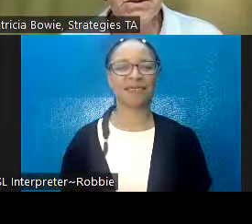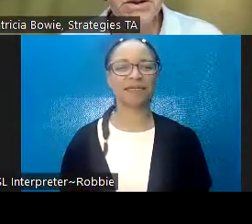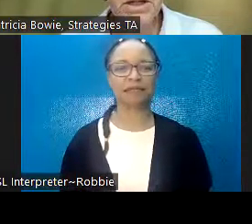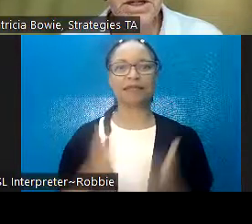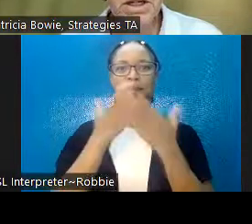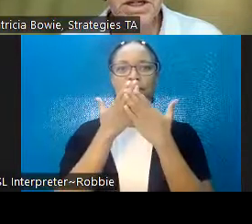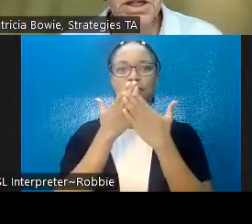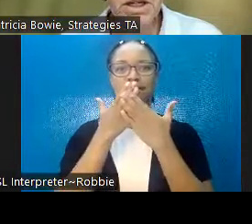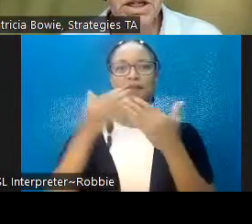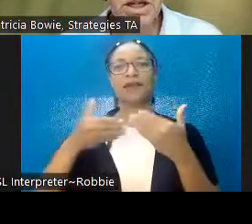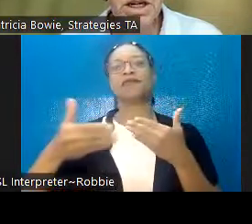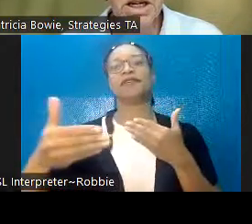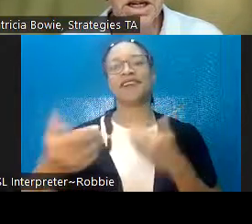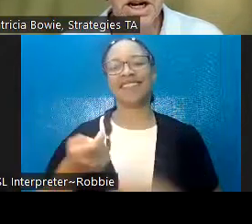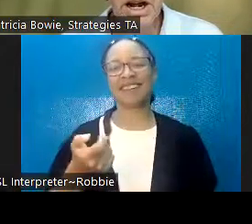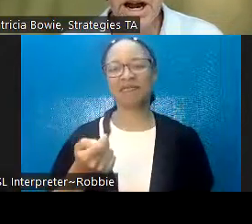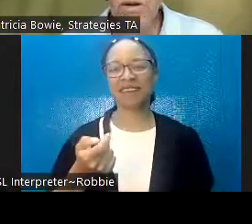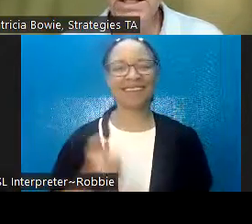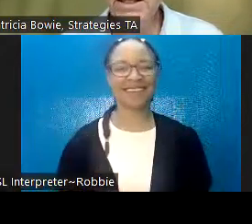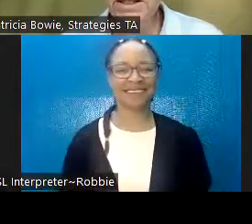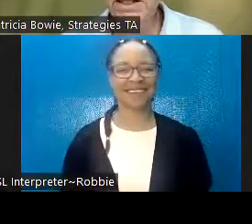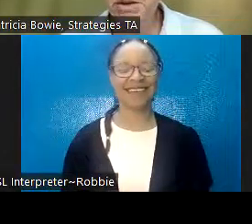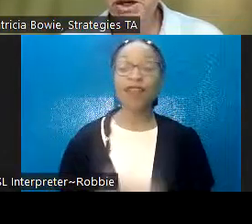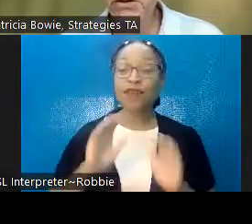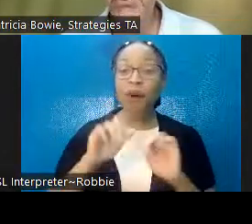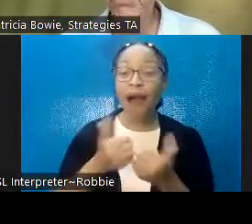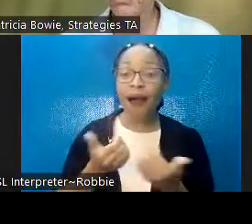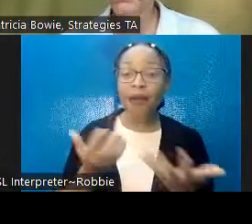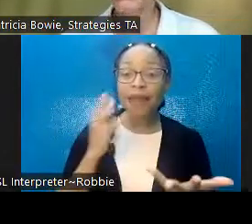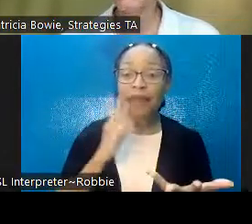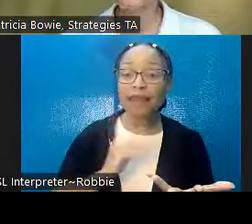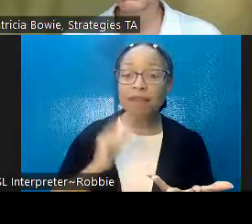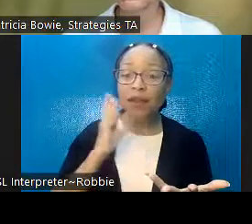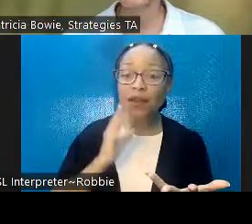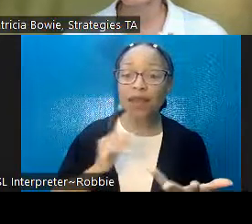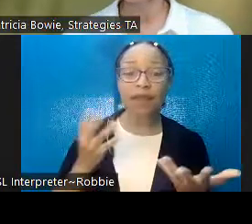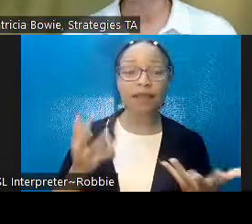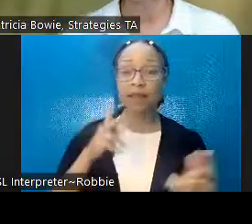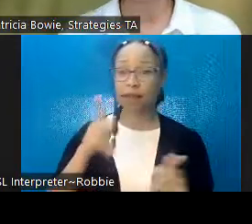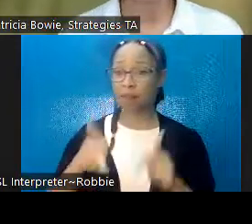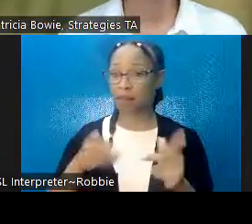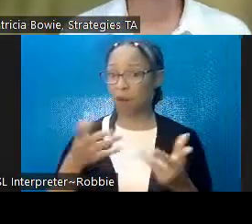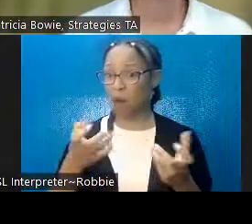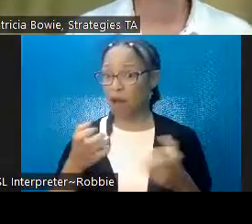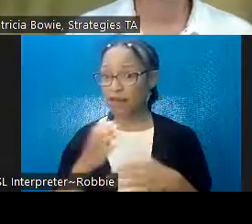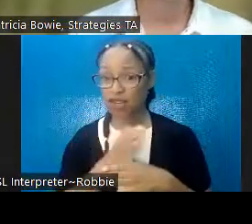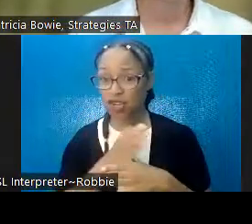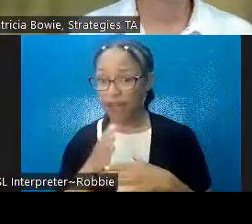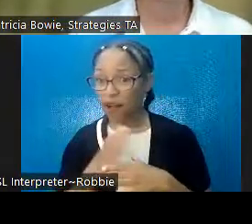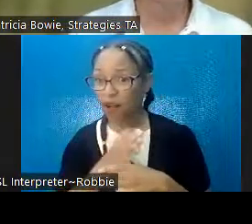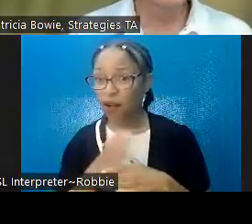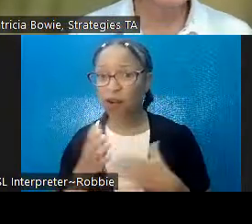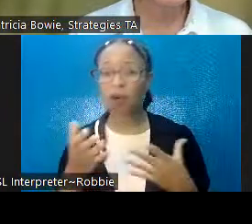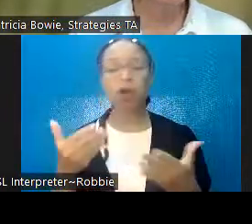Oops, forward. How was this experience for folks? Do folks want to share some